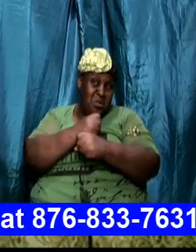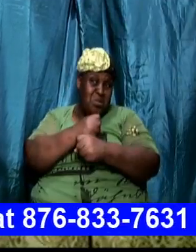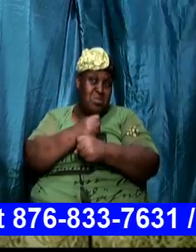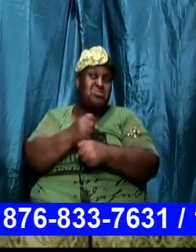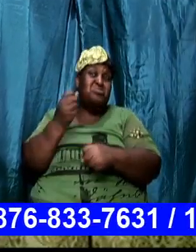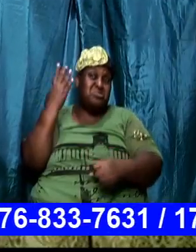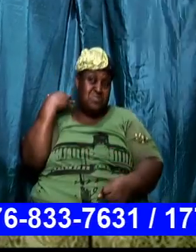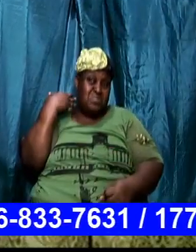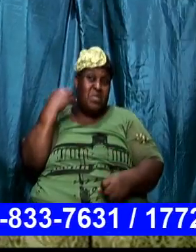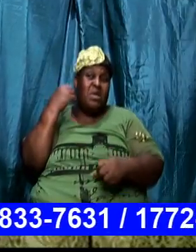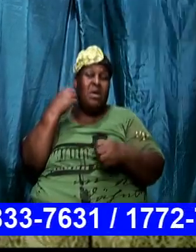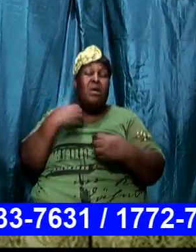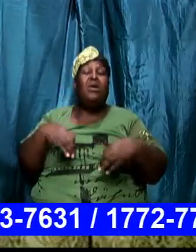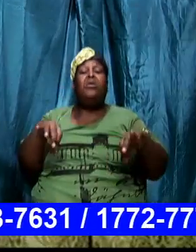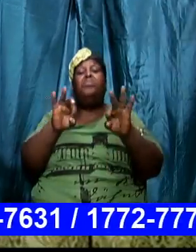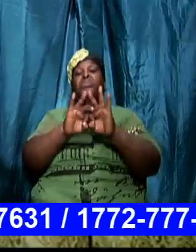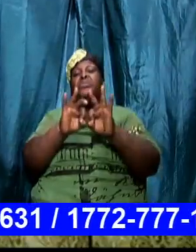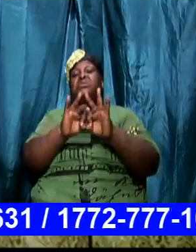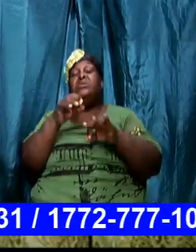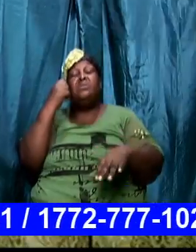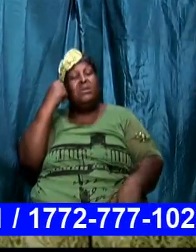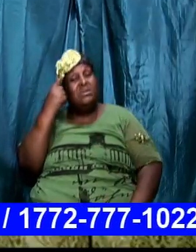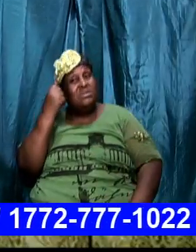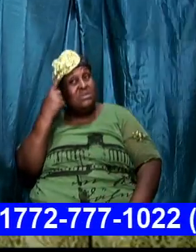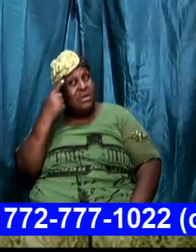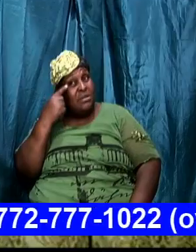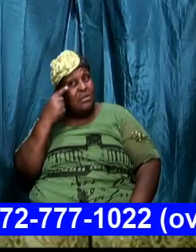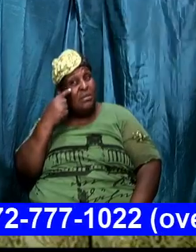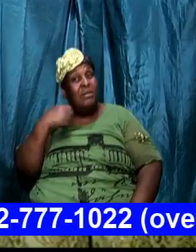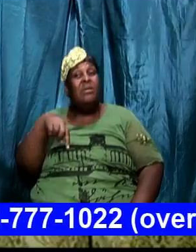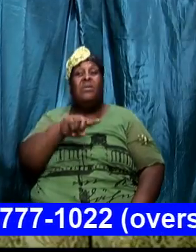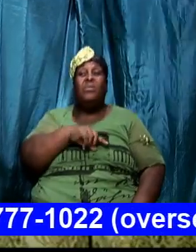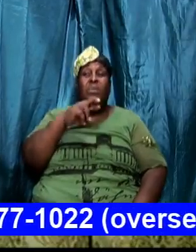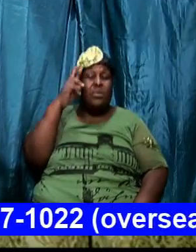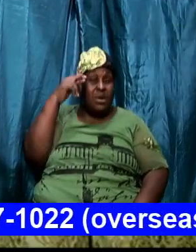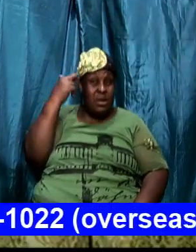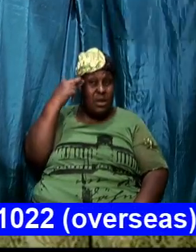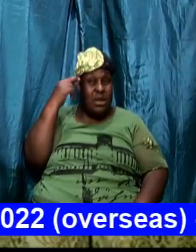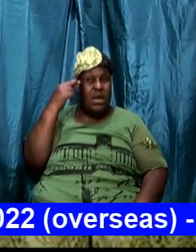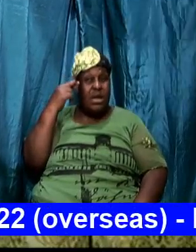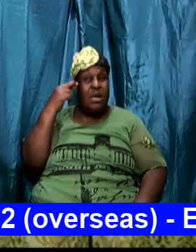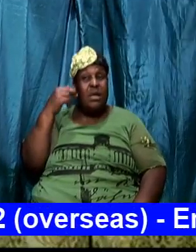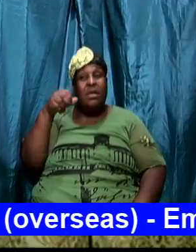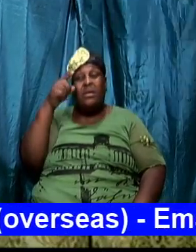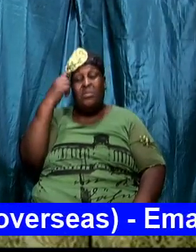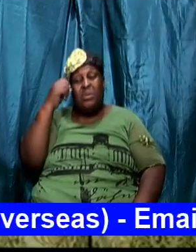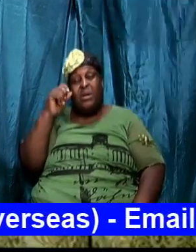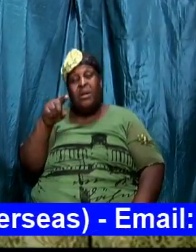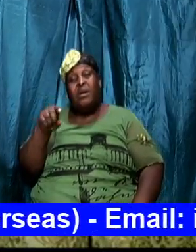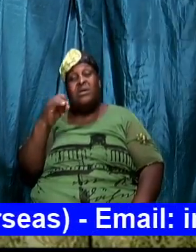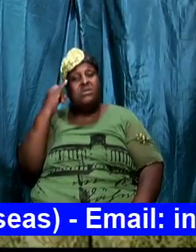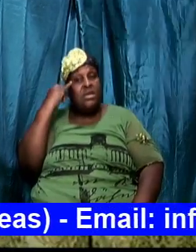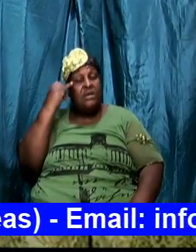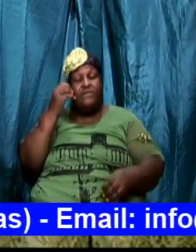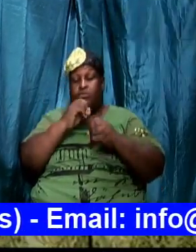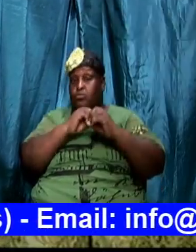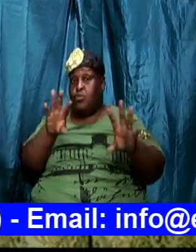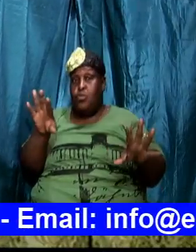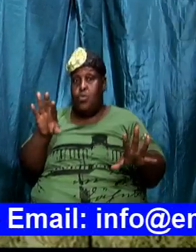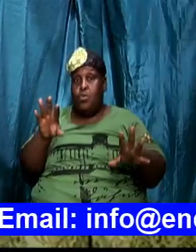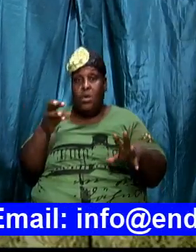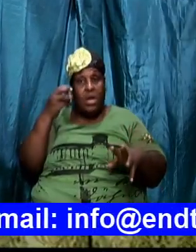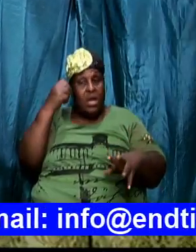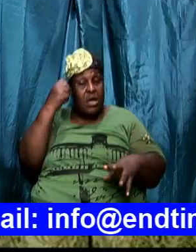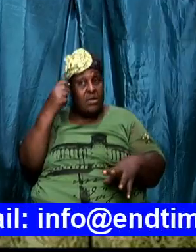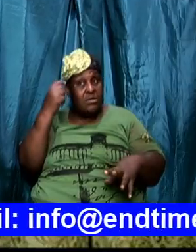is important that we understand and that we recognize this, because if we don't, then